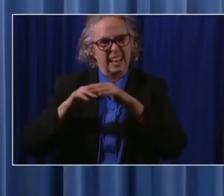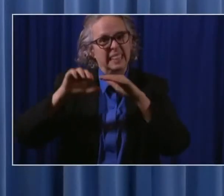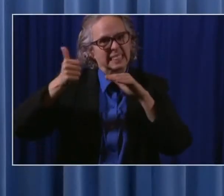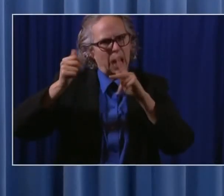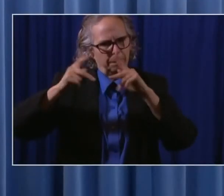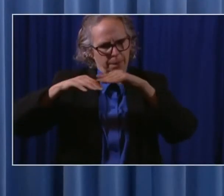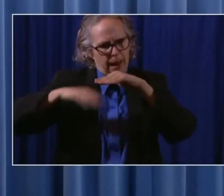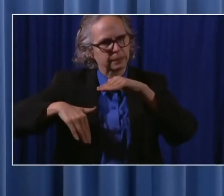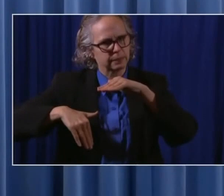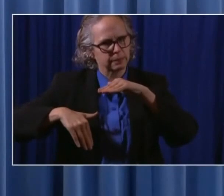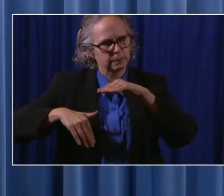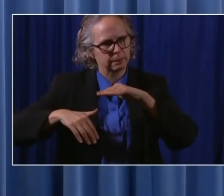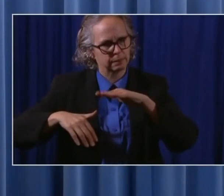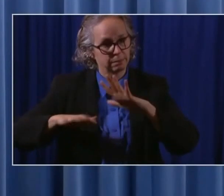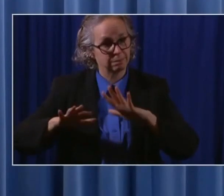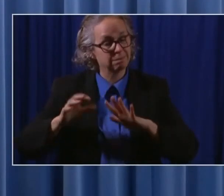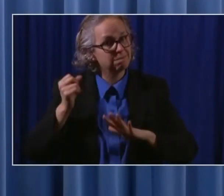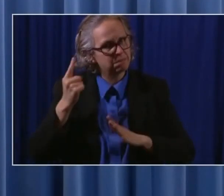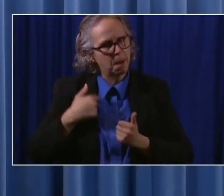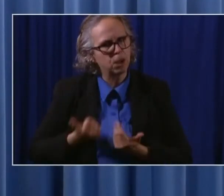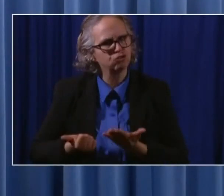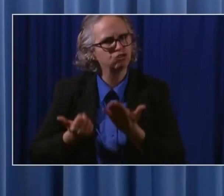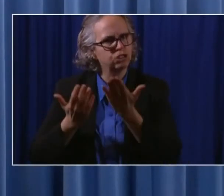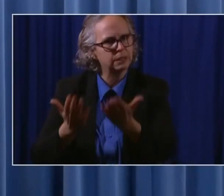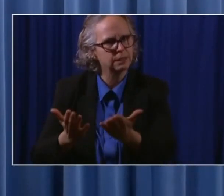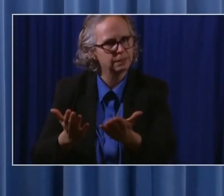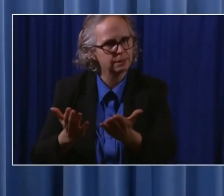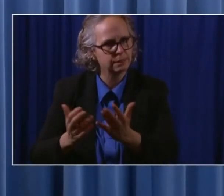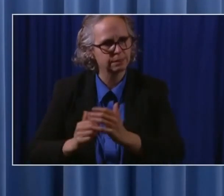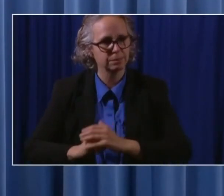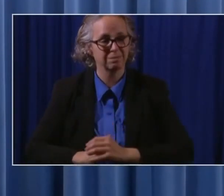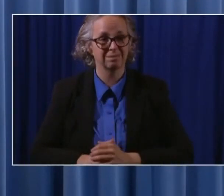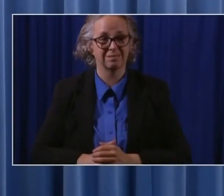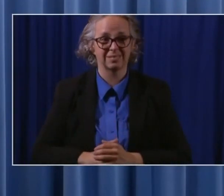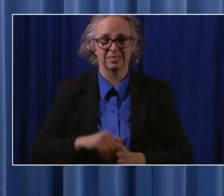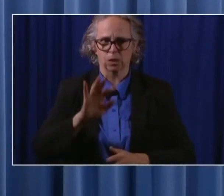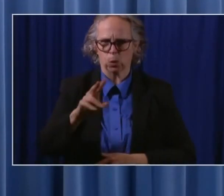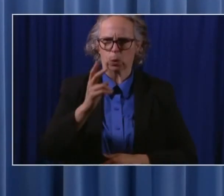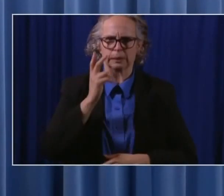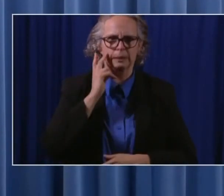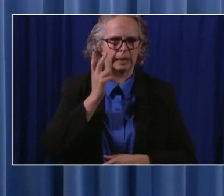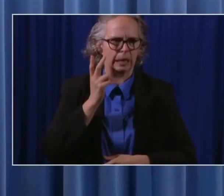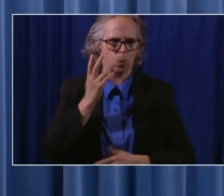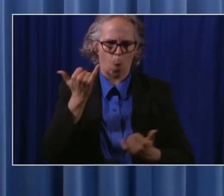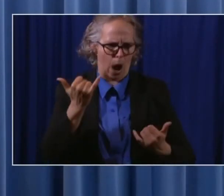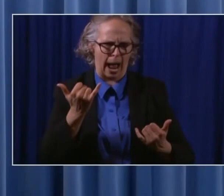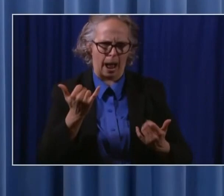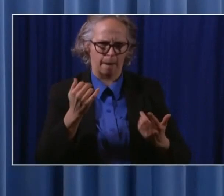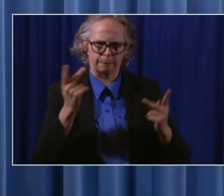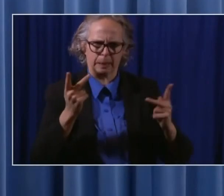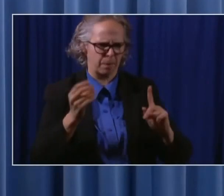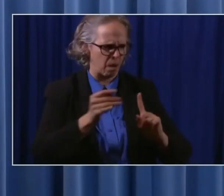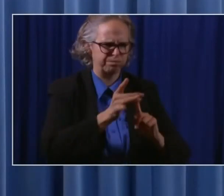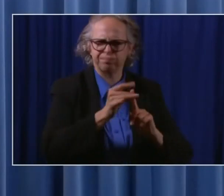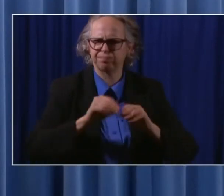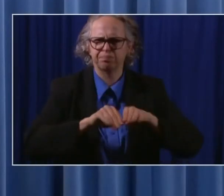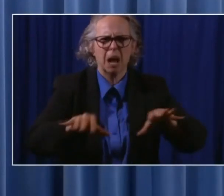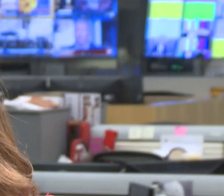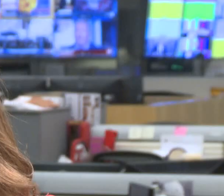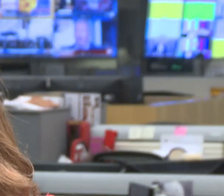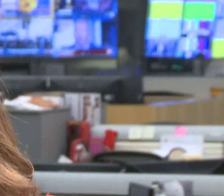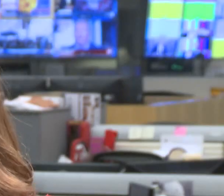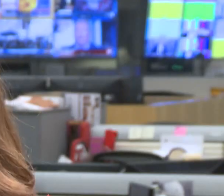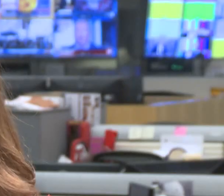recommendation but again we have found a lot of cases coming out directly out of such such such gatherings